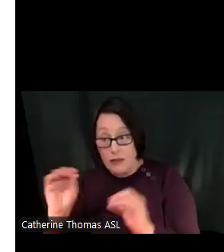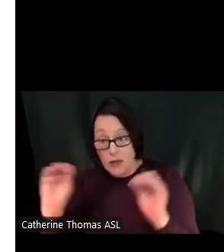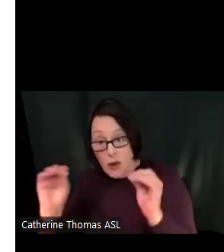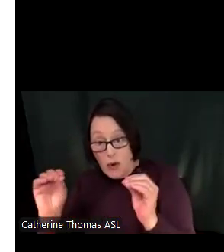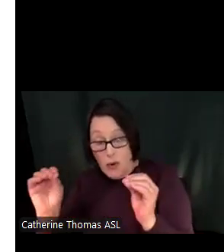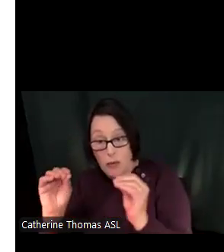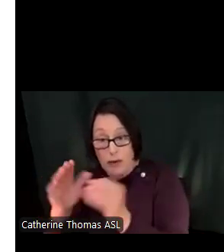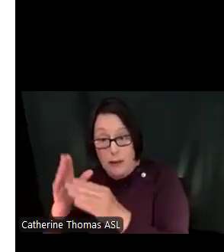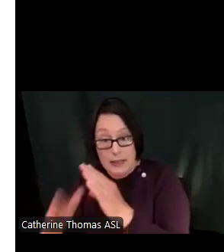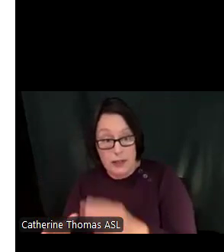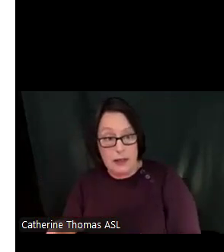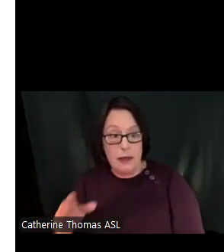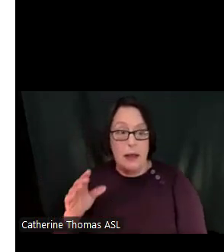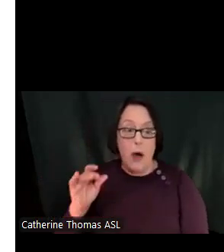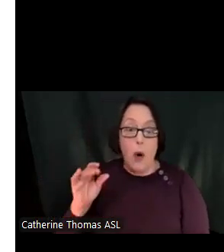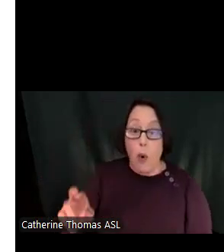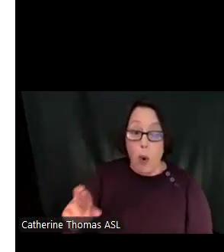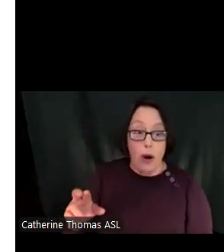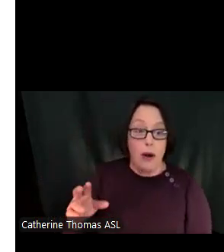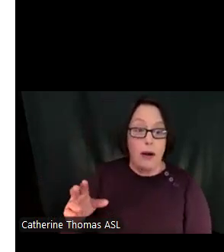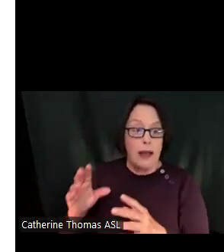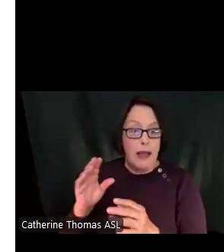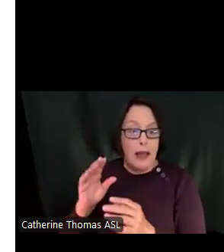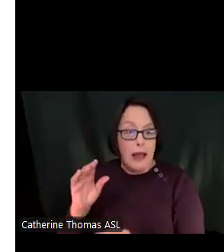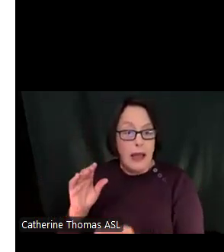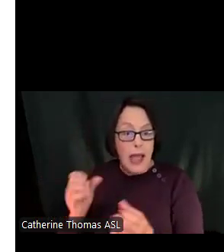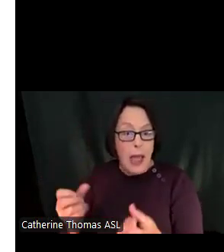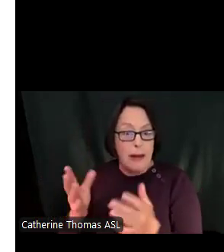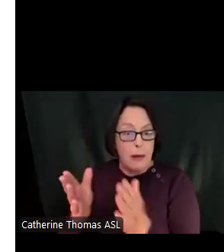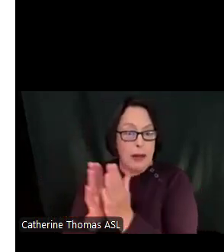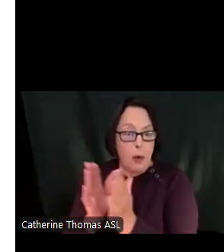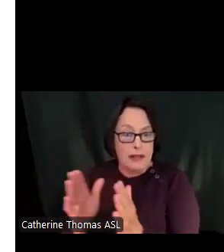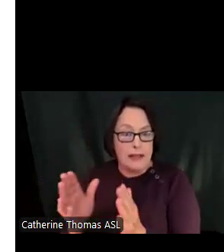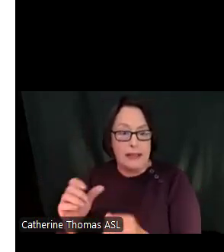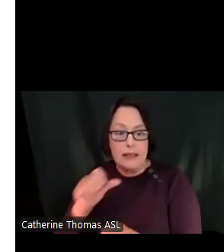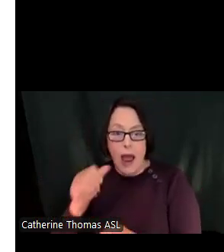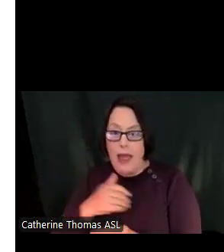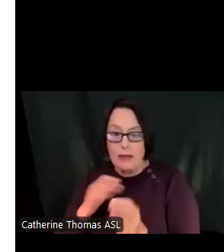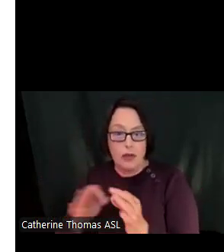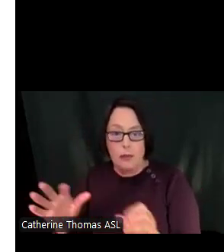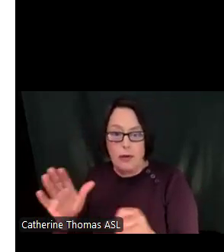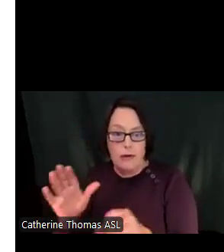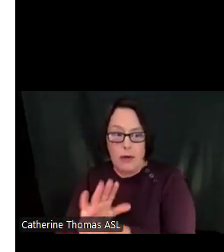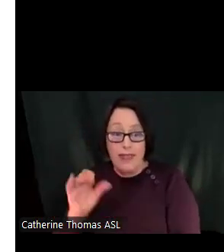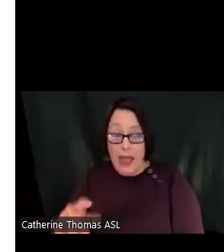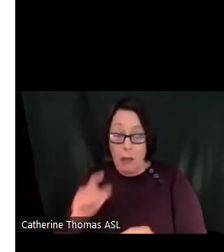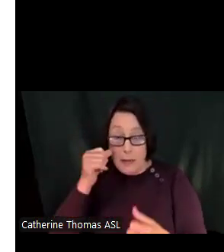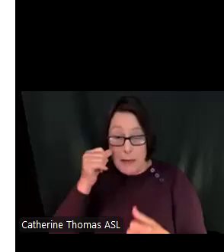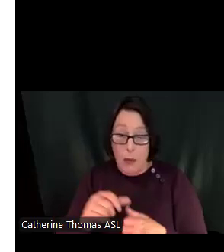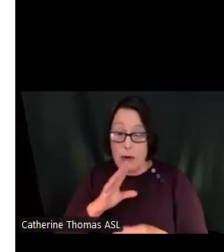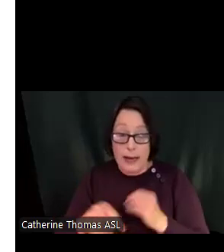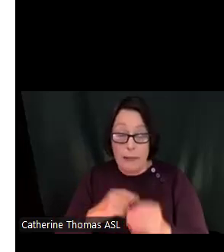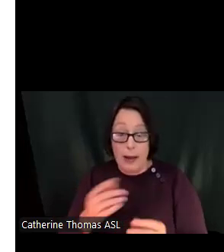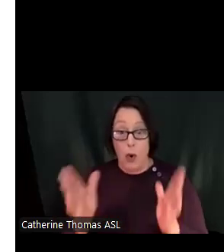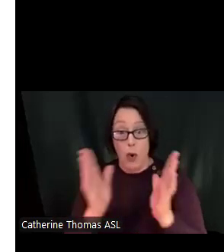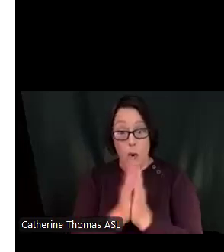request is considered filled if an interpreter accepted the job at any time during the life cycle of the request. We wanted to know how